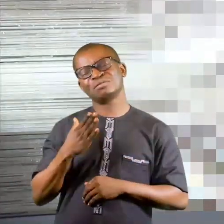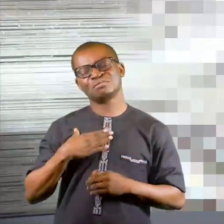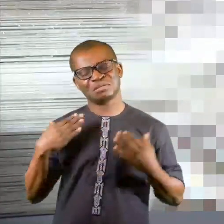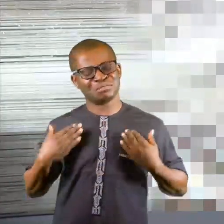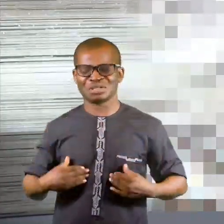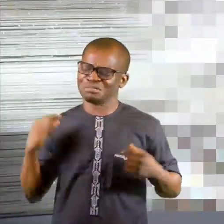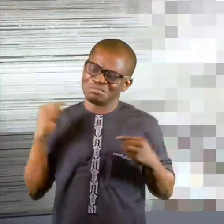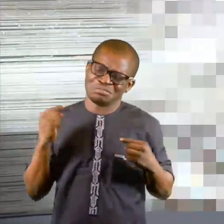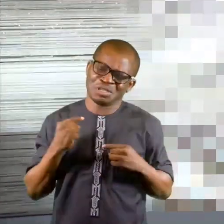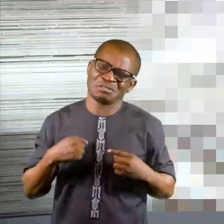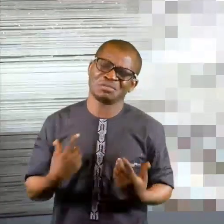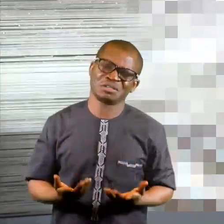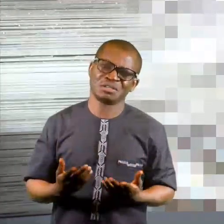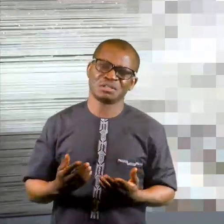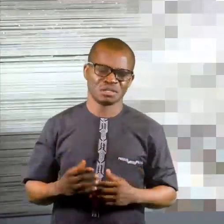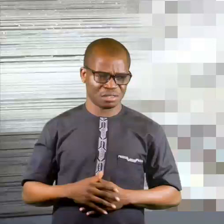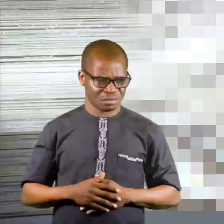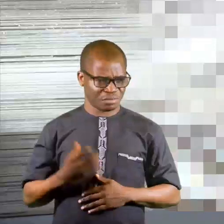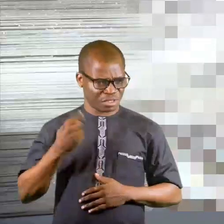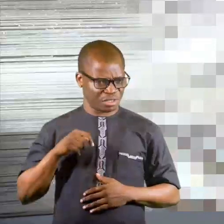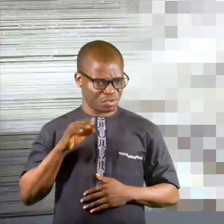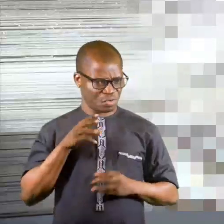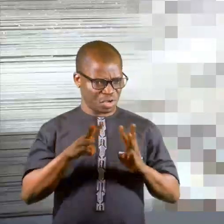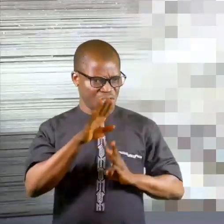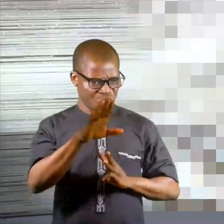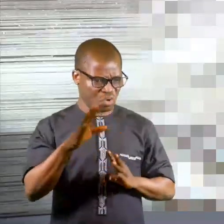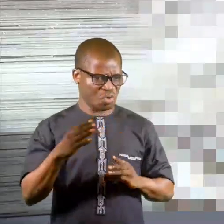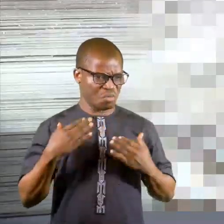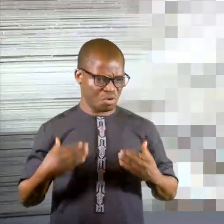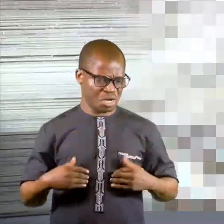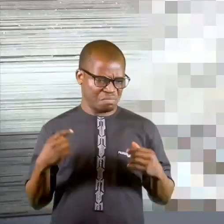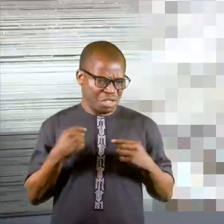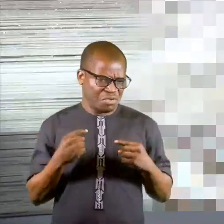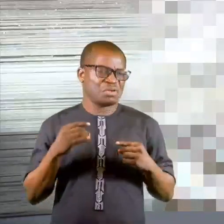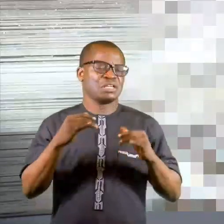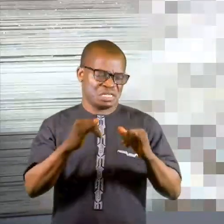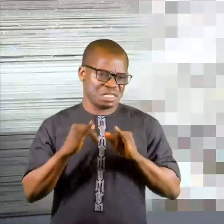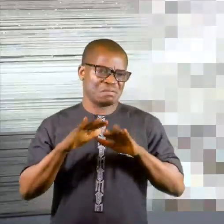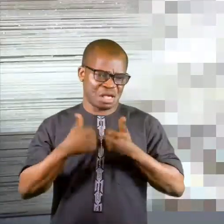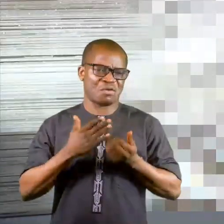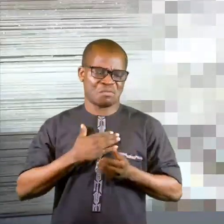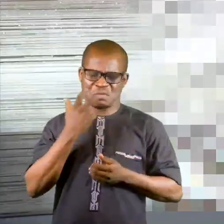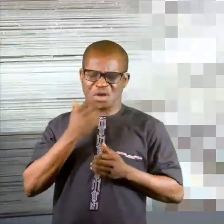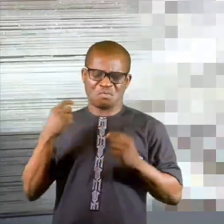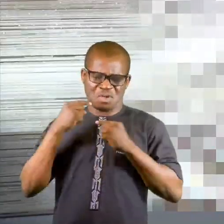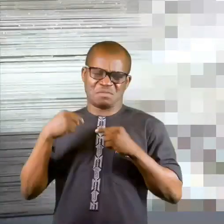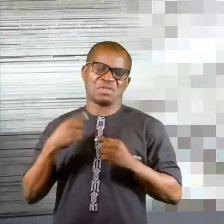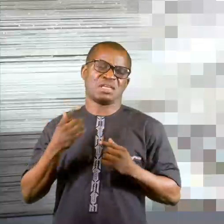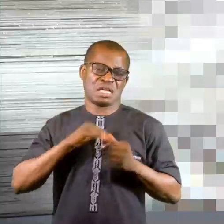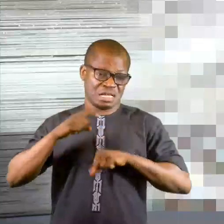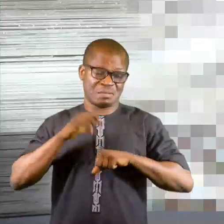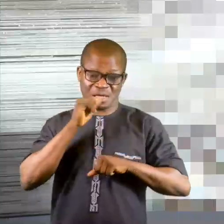to pain me, and she said that the way my body is pain, that is how the way her mouth is to pain her when she's tired of talking to